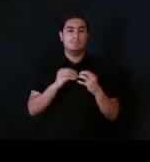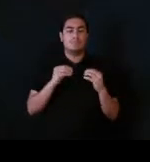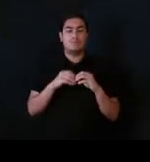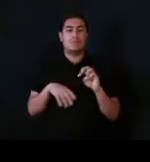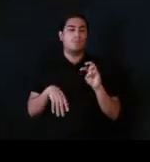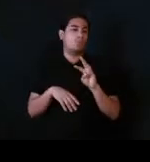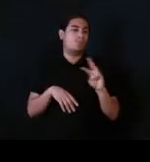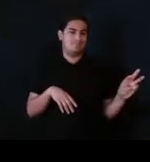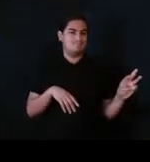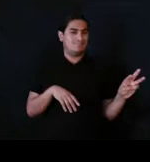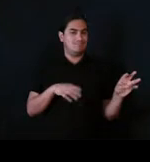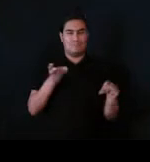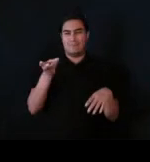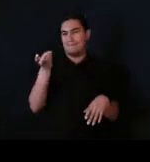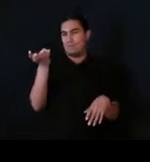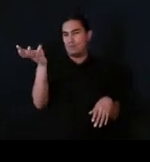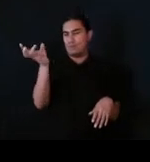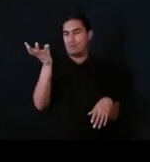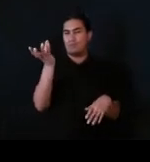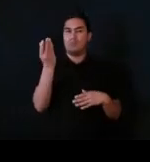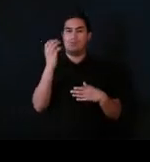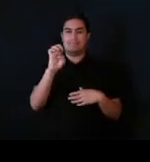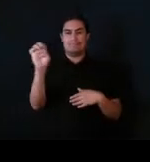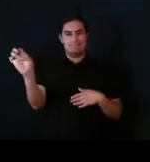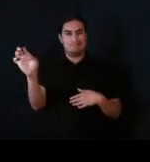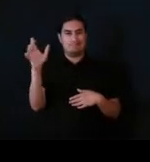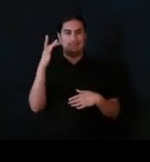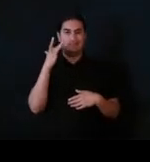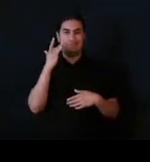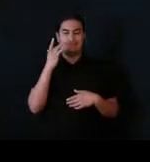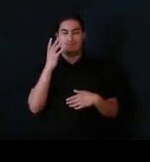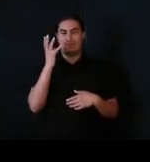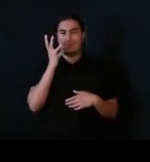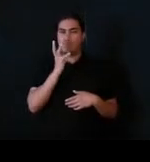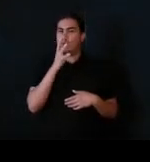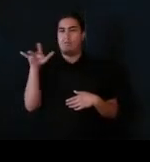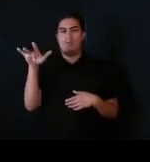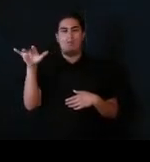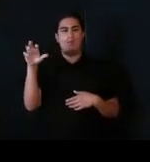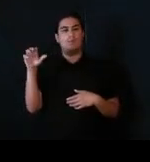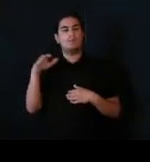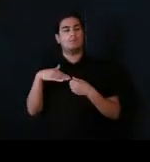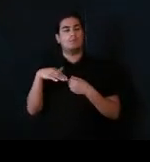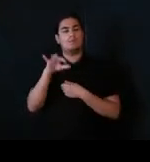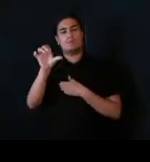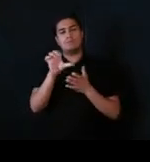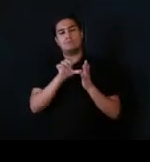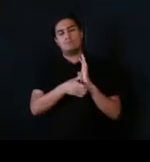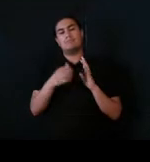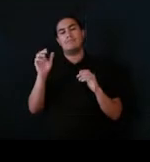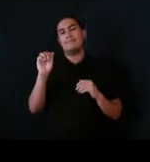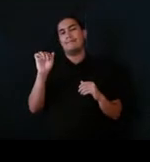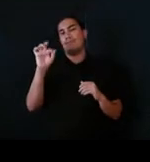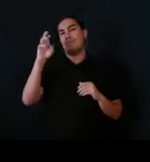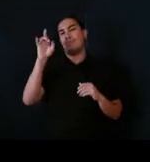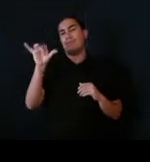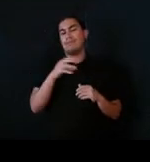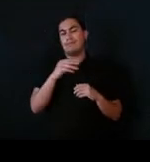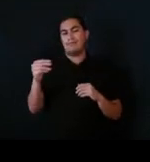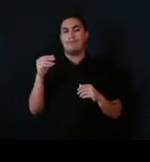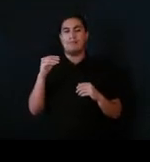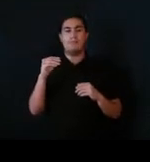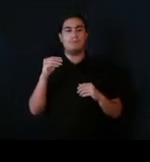few in the rural areas to the east this disparity exacerbates air quality inequities